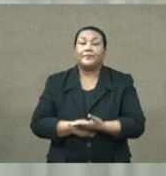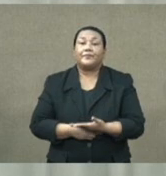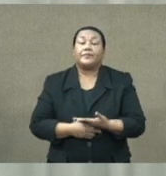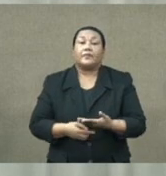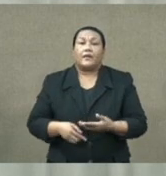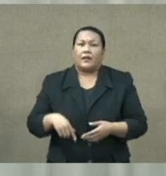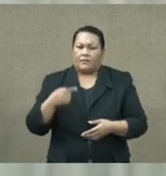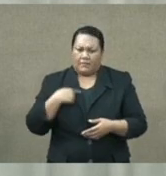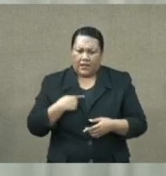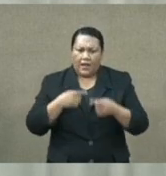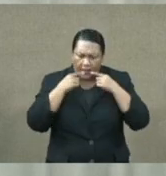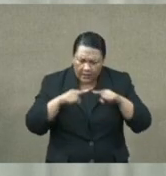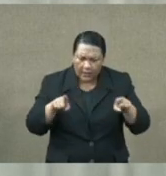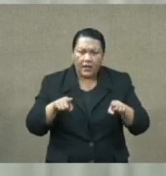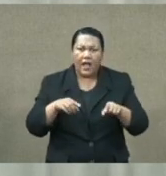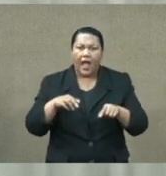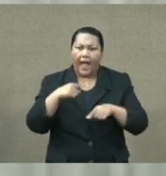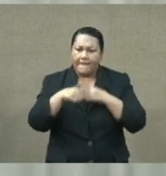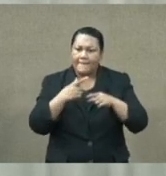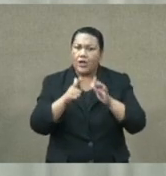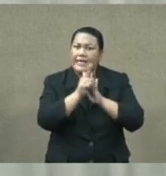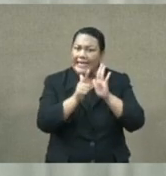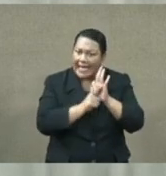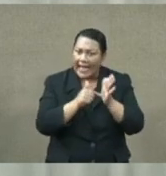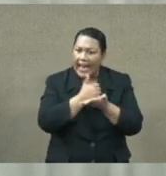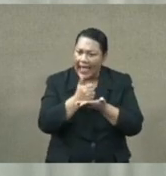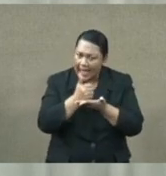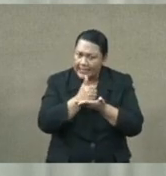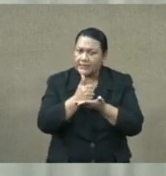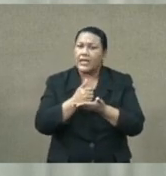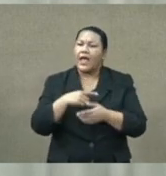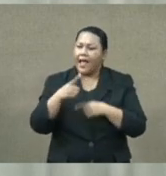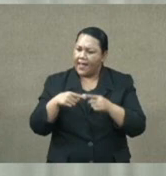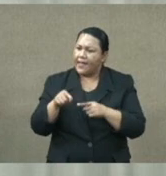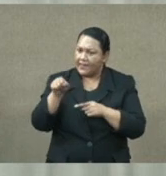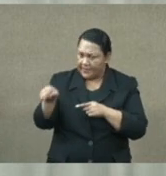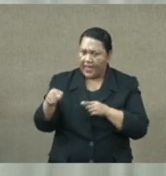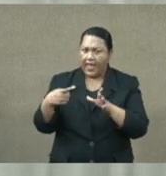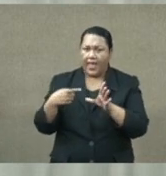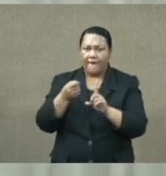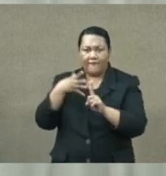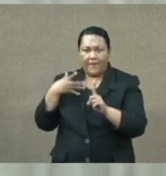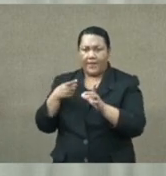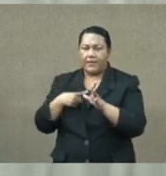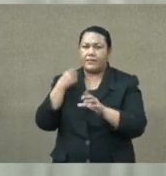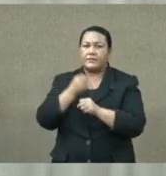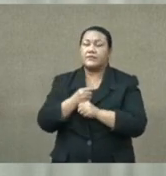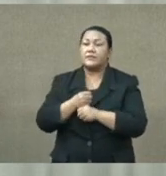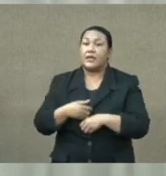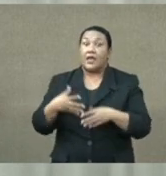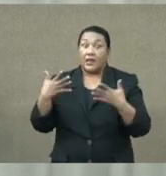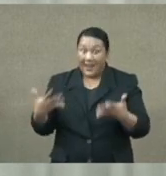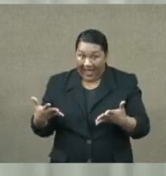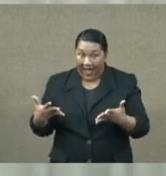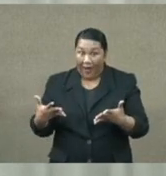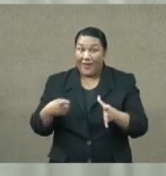and conceded legal action against him. Mr. Syed Kayyum is now facing questioning by the